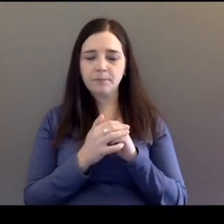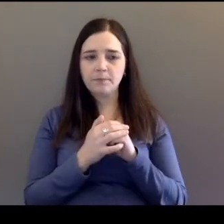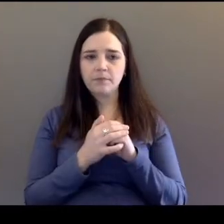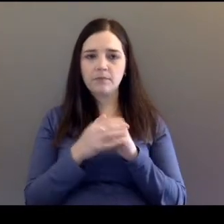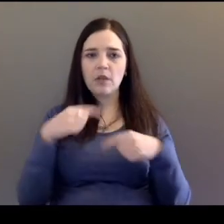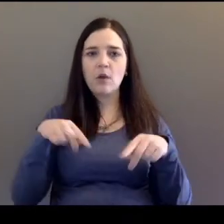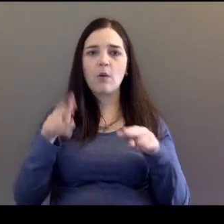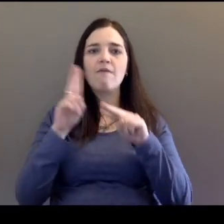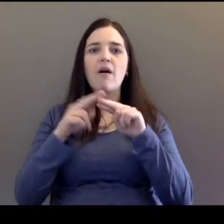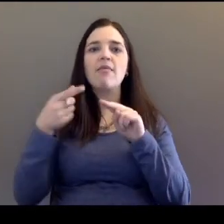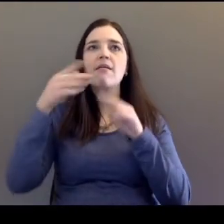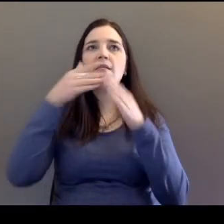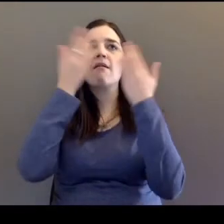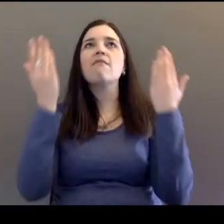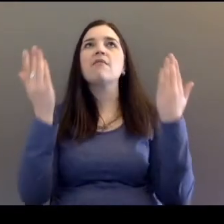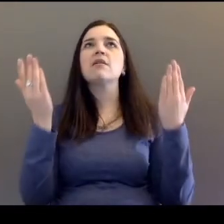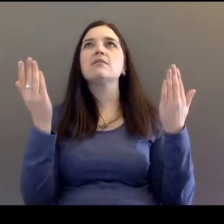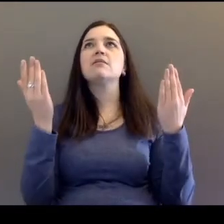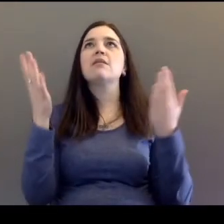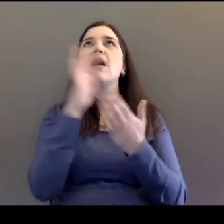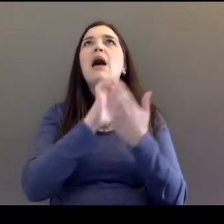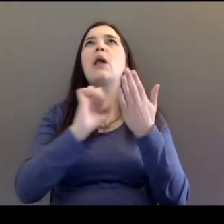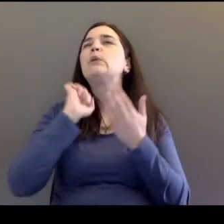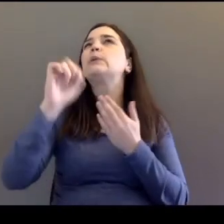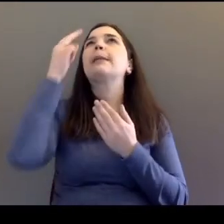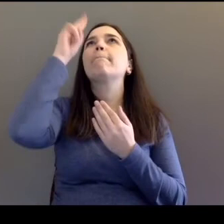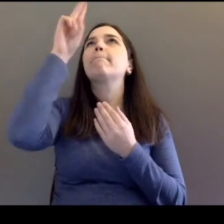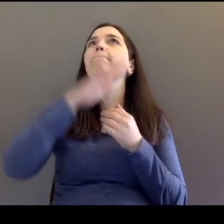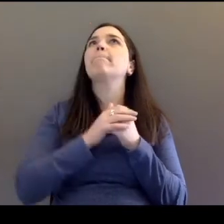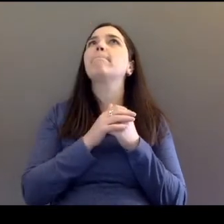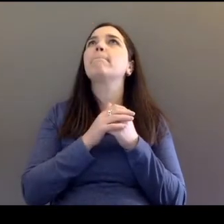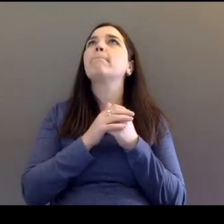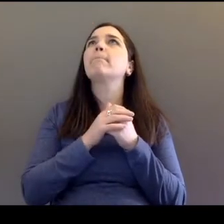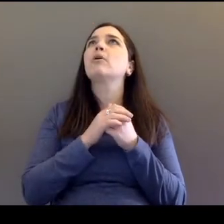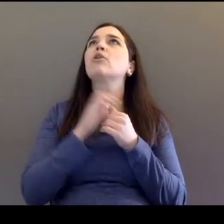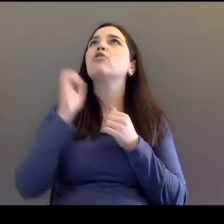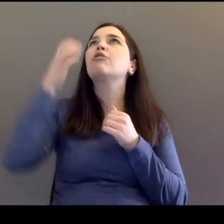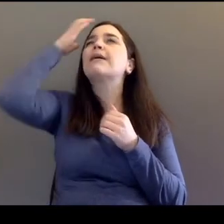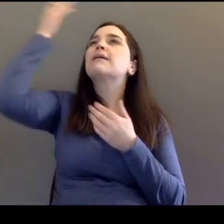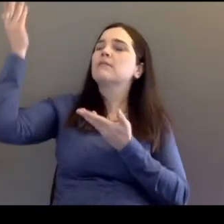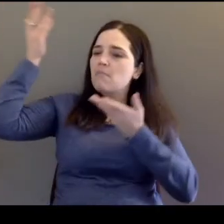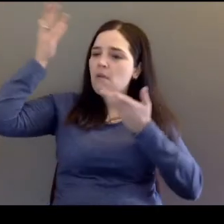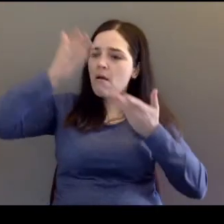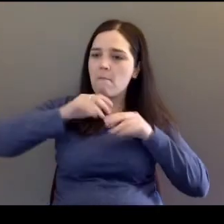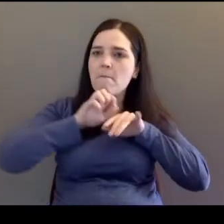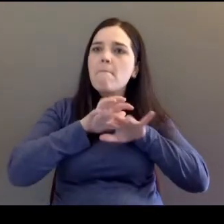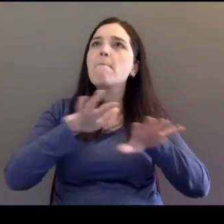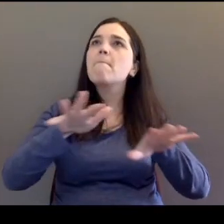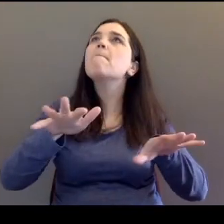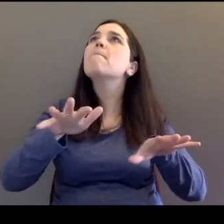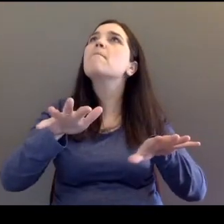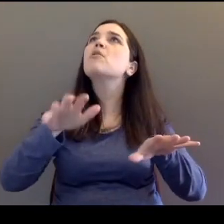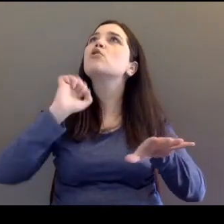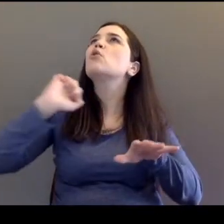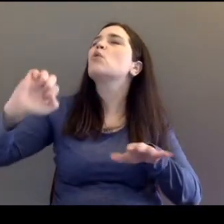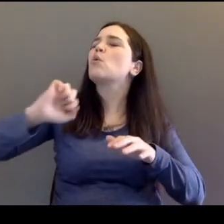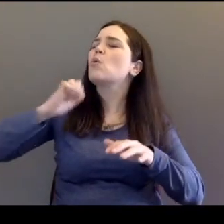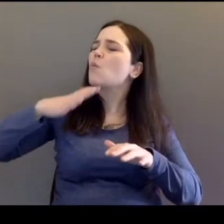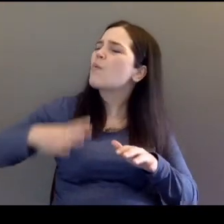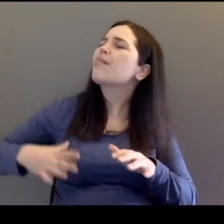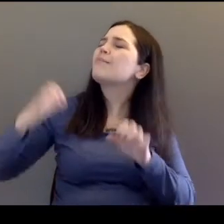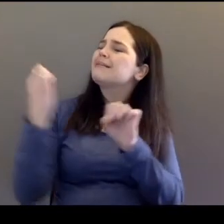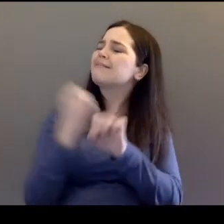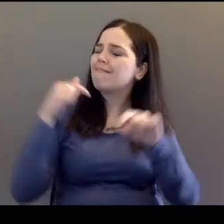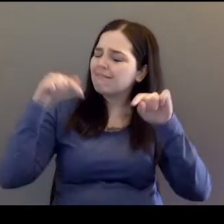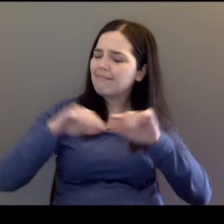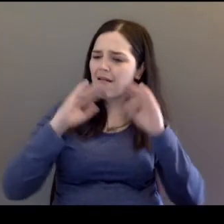Our Father in heaven, hallowed be your name. Your kingdom come. Your will be done